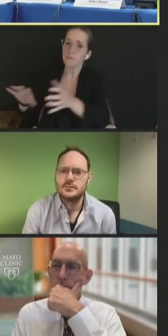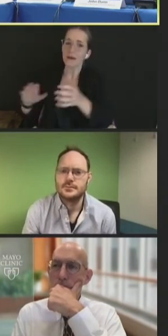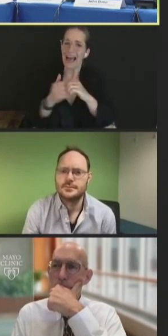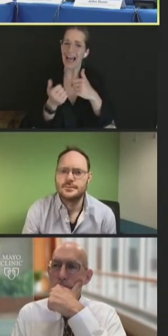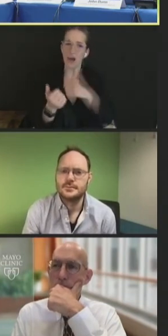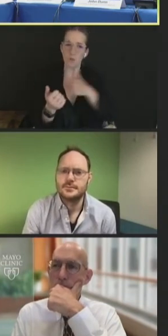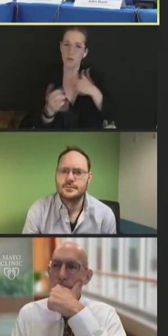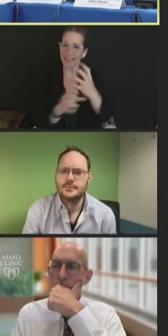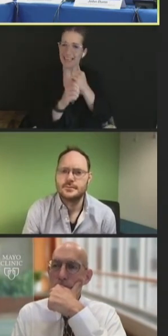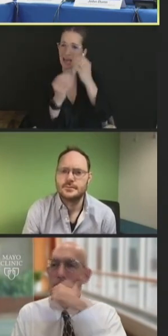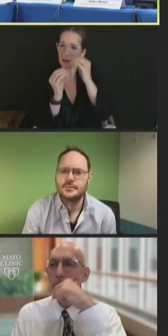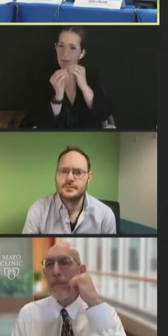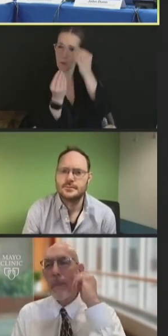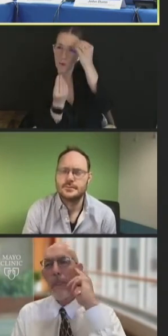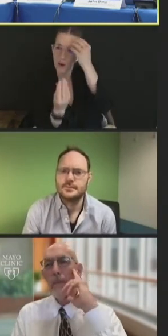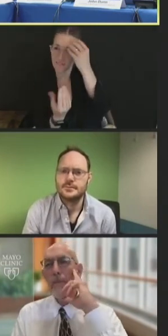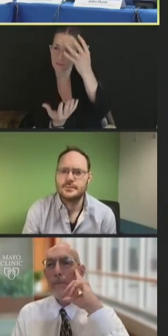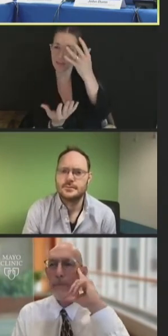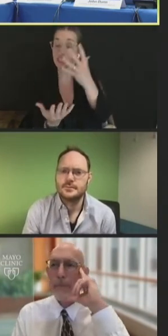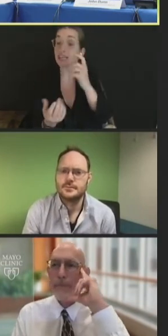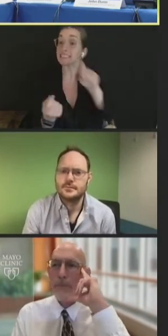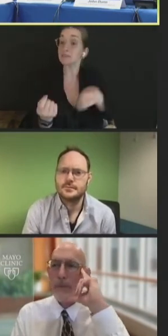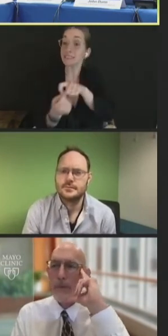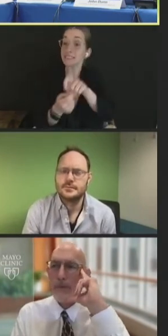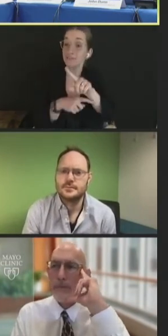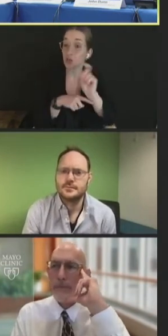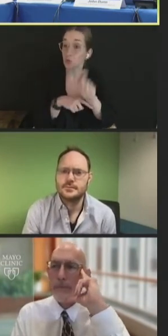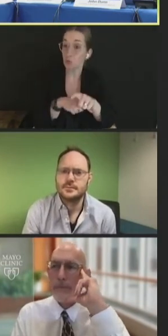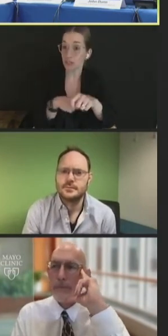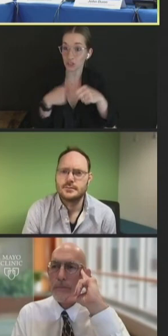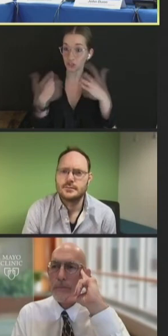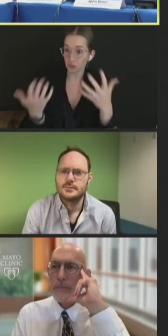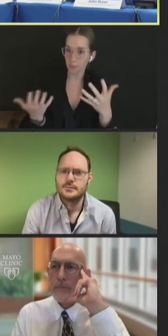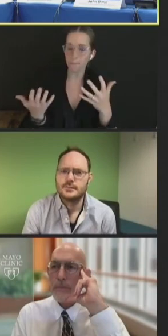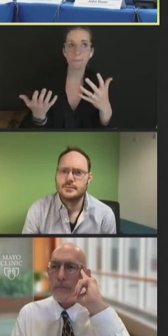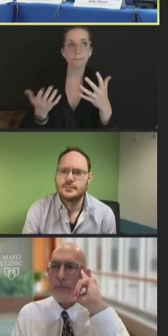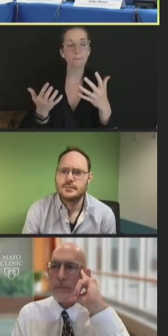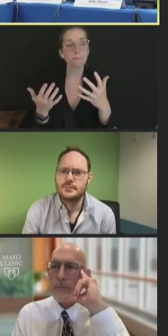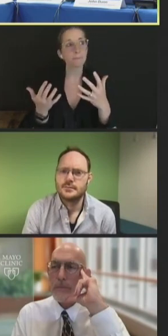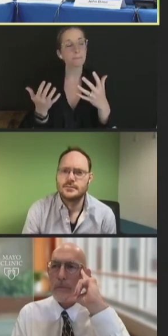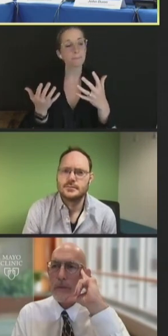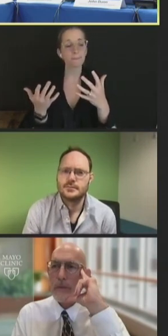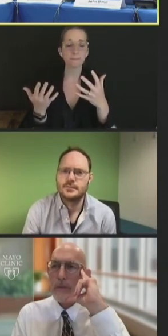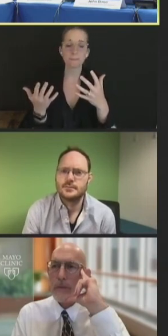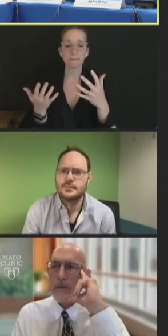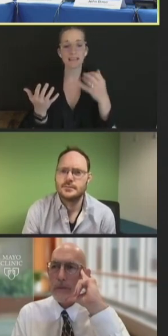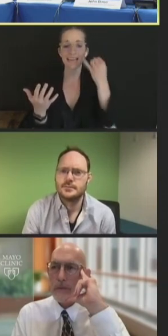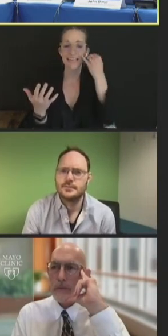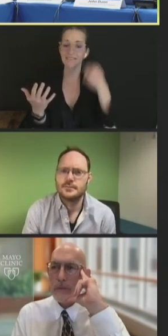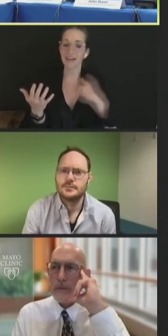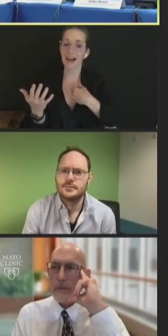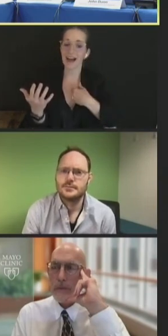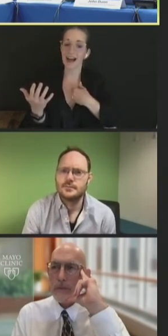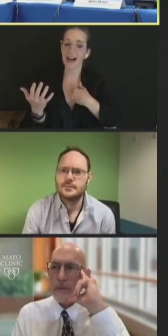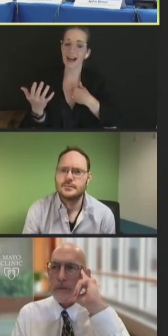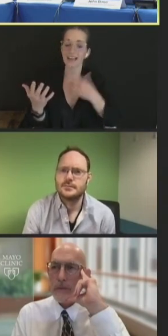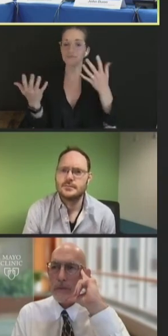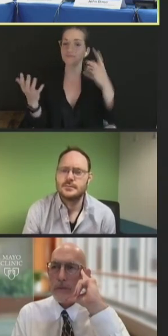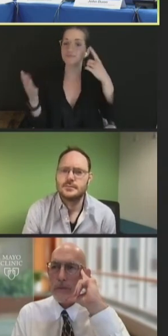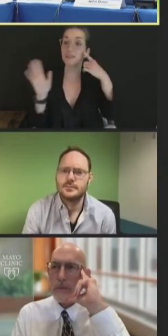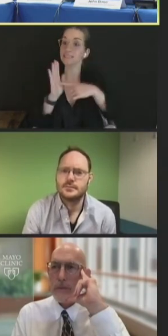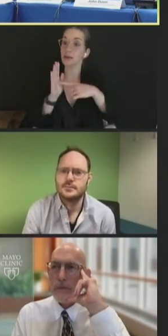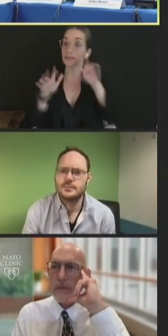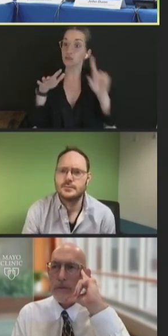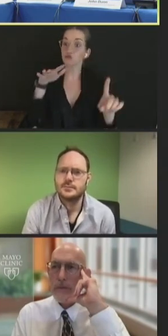I guess a specific question to this is just, if I showed up at Mayo